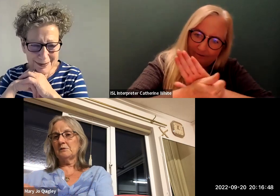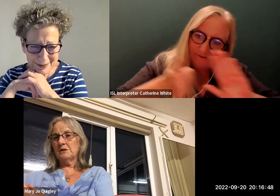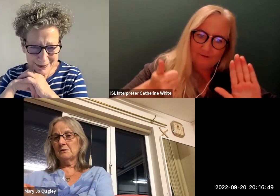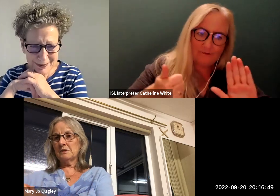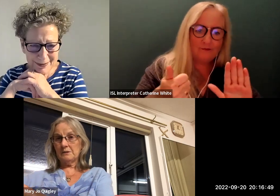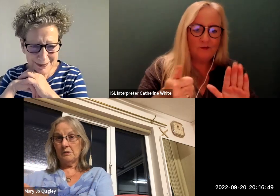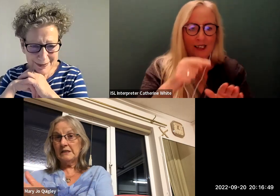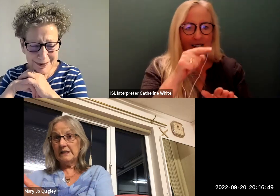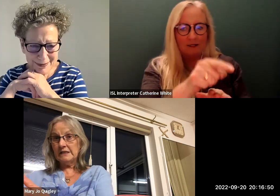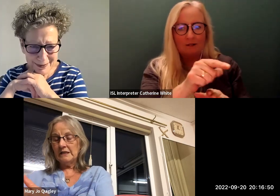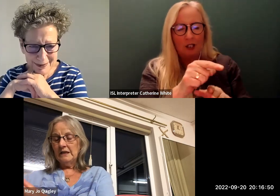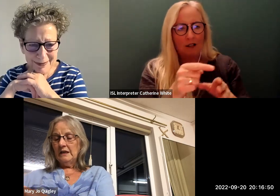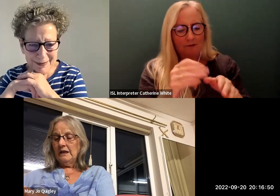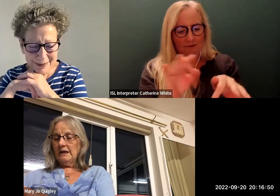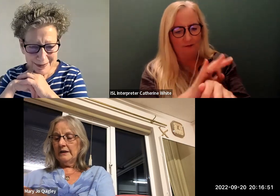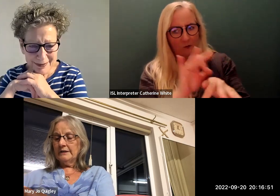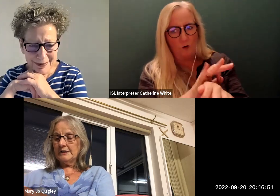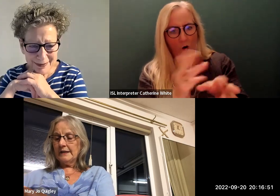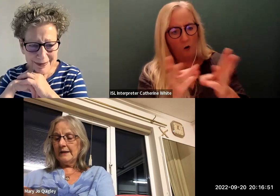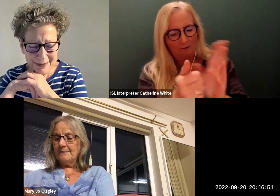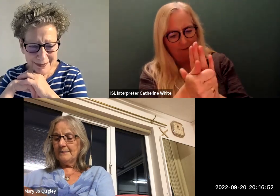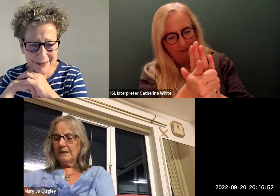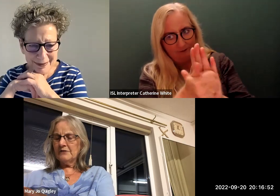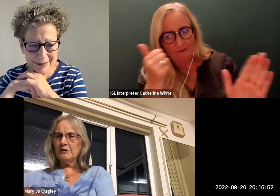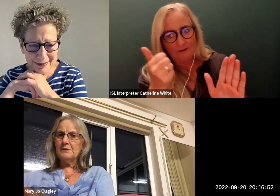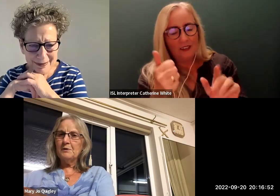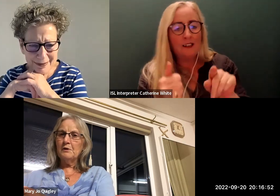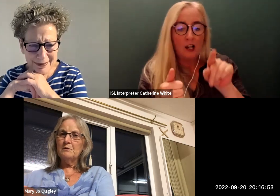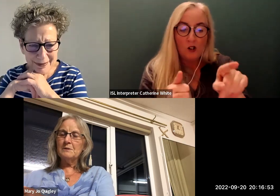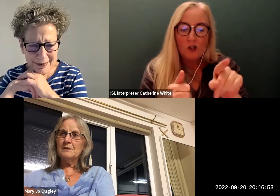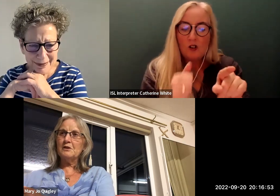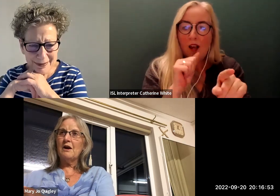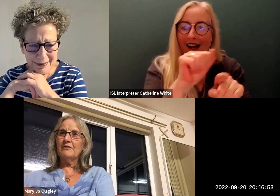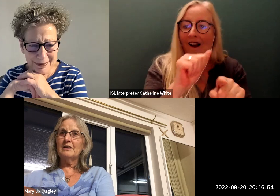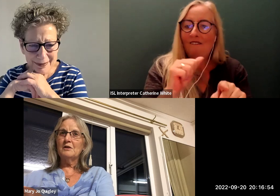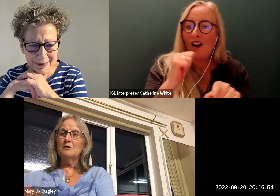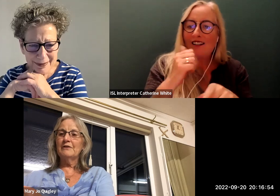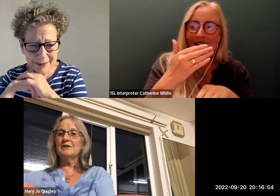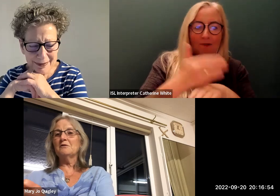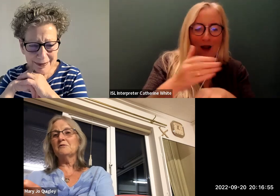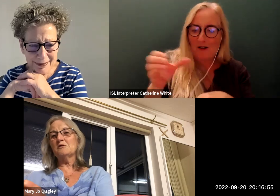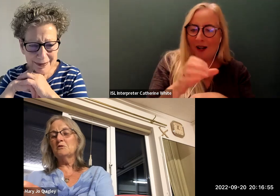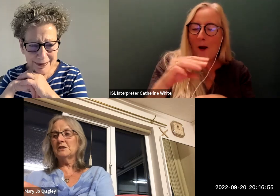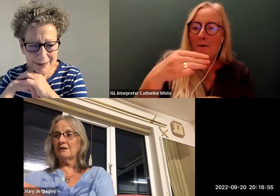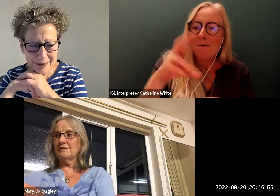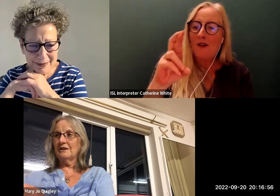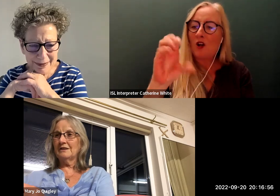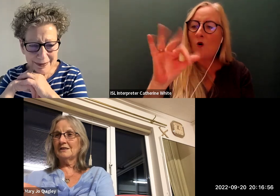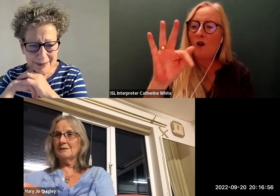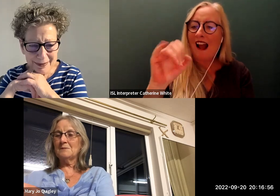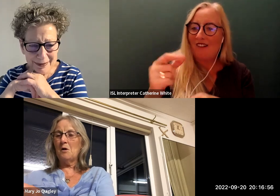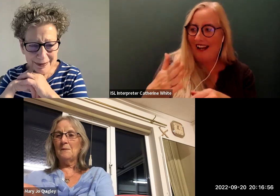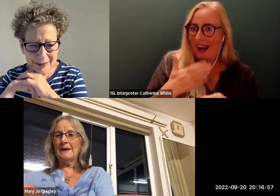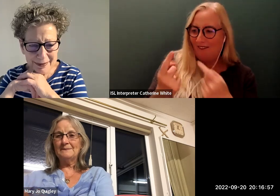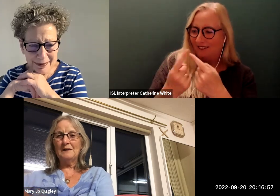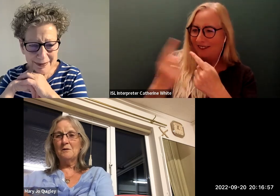at what he did. And his first employee was a Mr. Coffey who lived down the road here, and